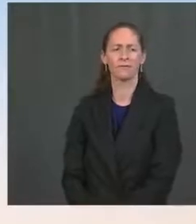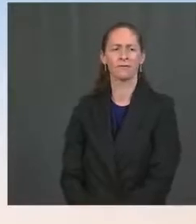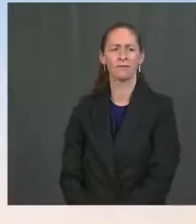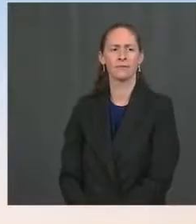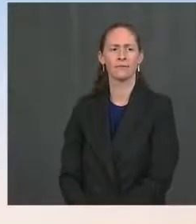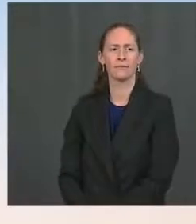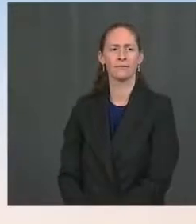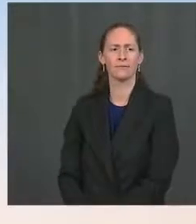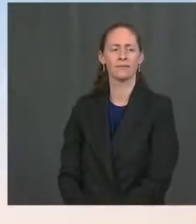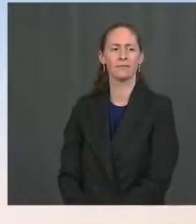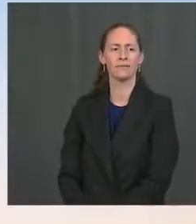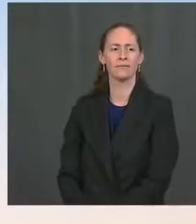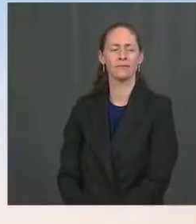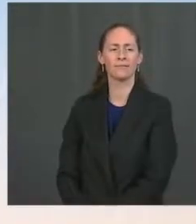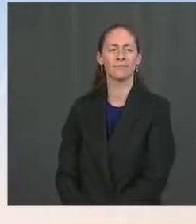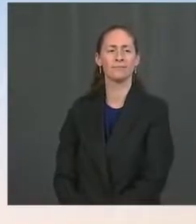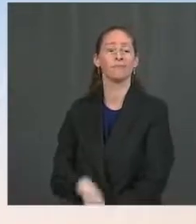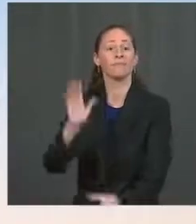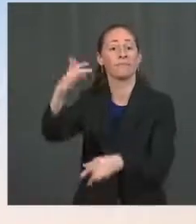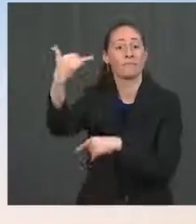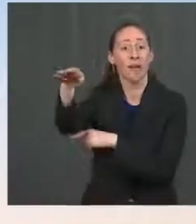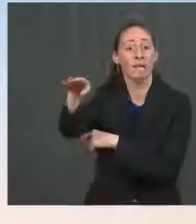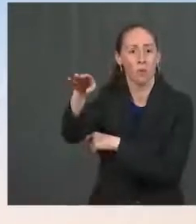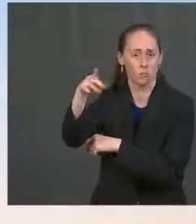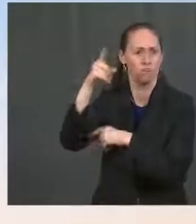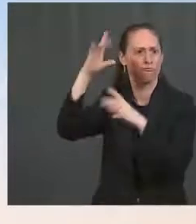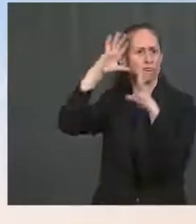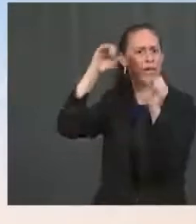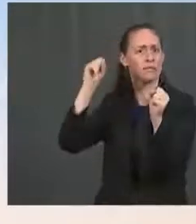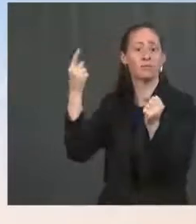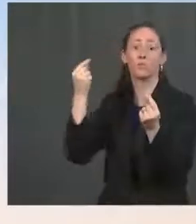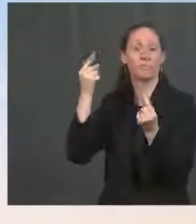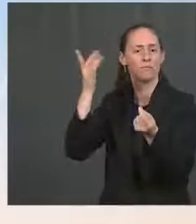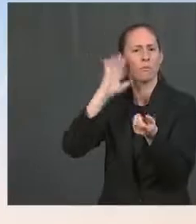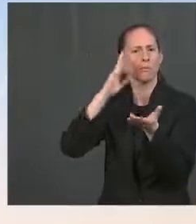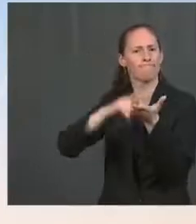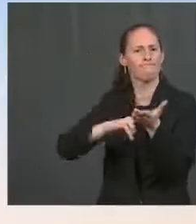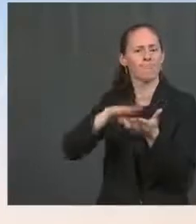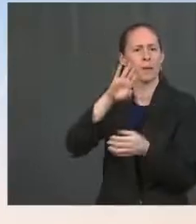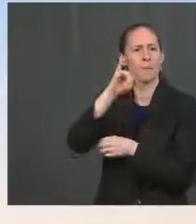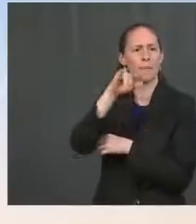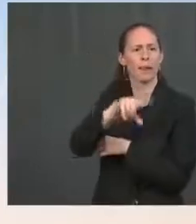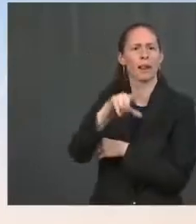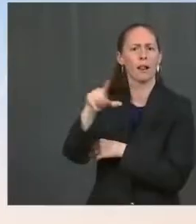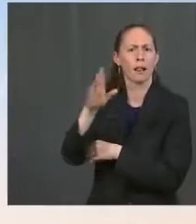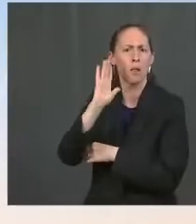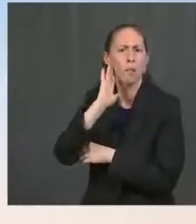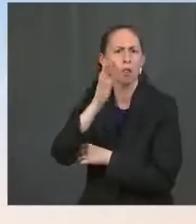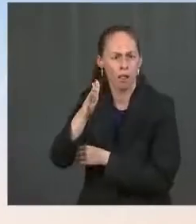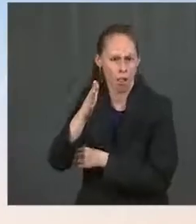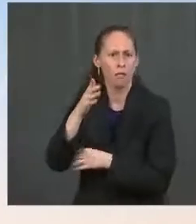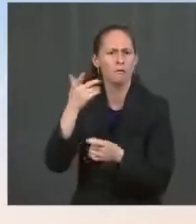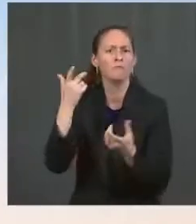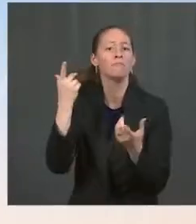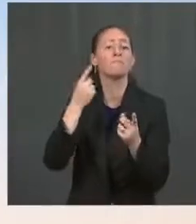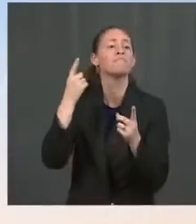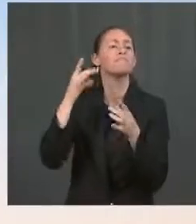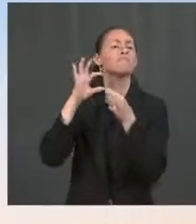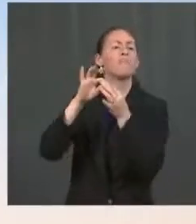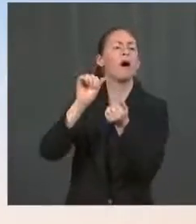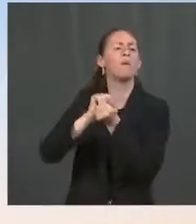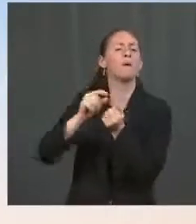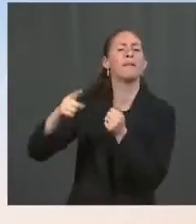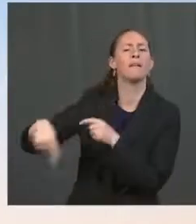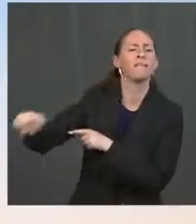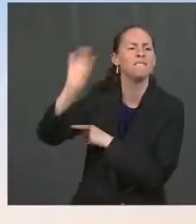order. Has he signed yet the executive order on for mandating vaccination for the federal workforce? I would have to check on that, Zeke.